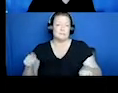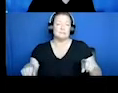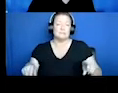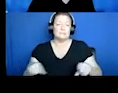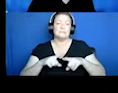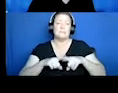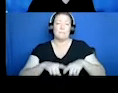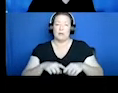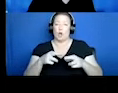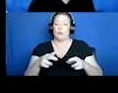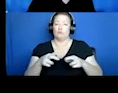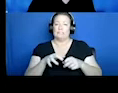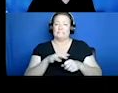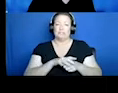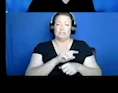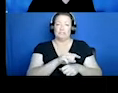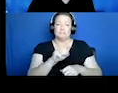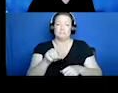by region.